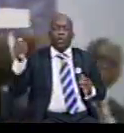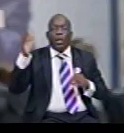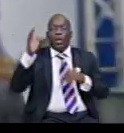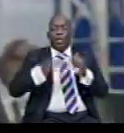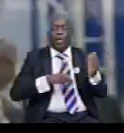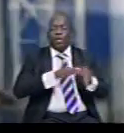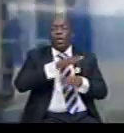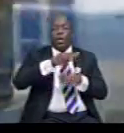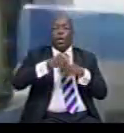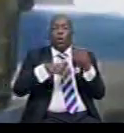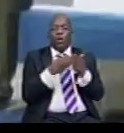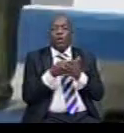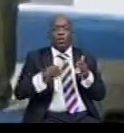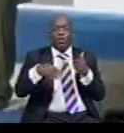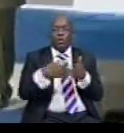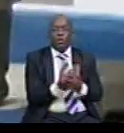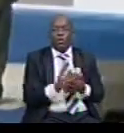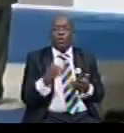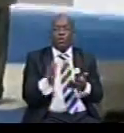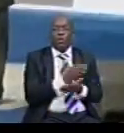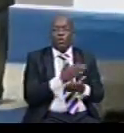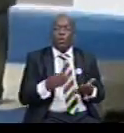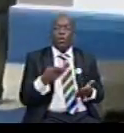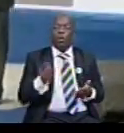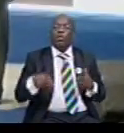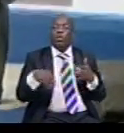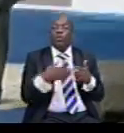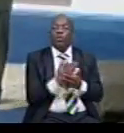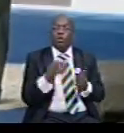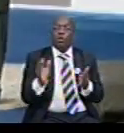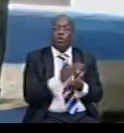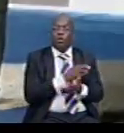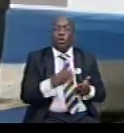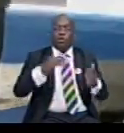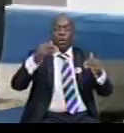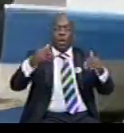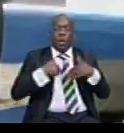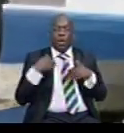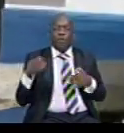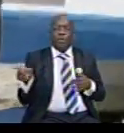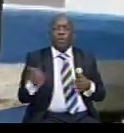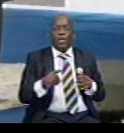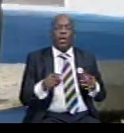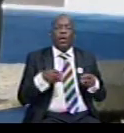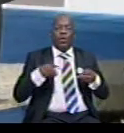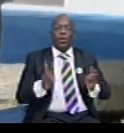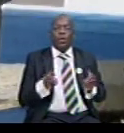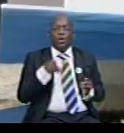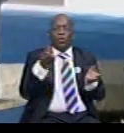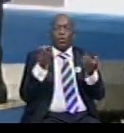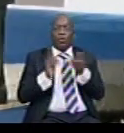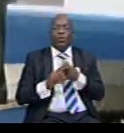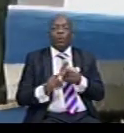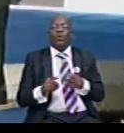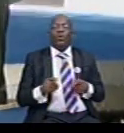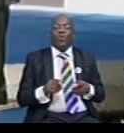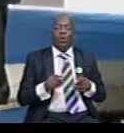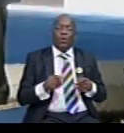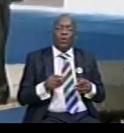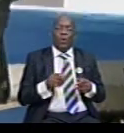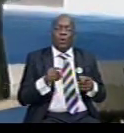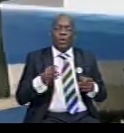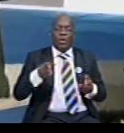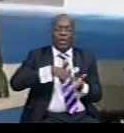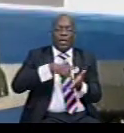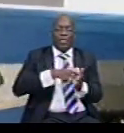new songs. The new songs, they have their place. When you want to dance, you want to enjoy, they have their place. But when you want